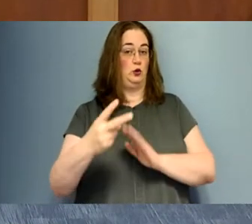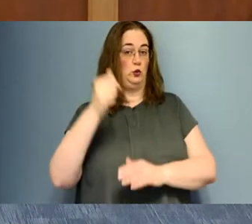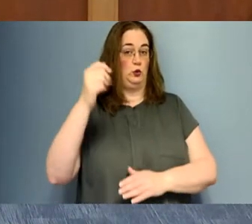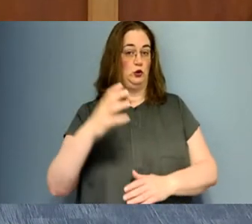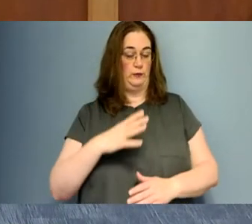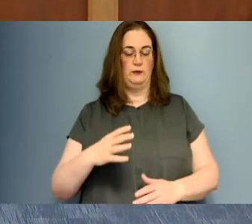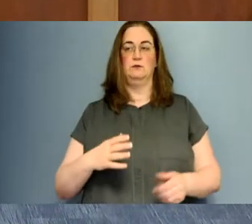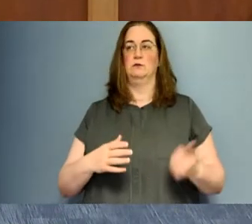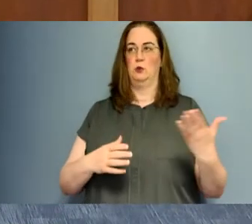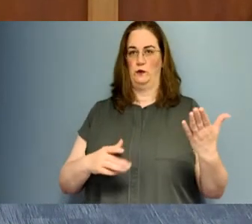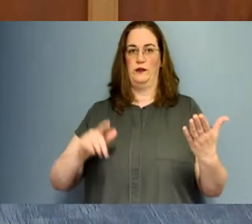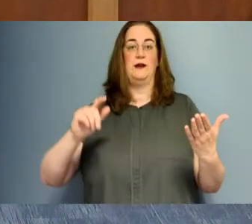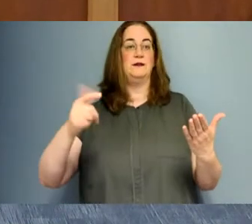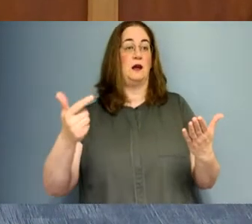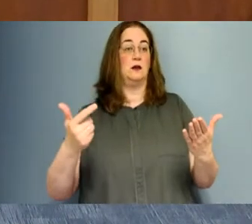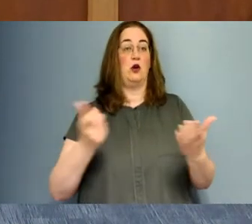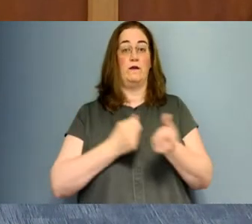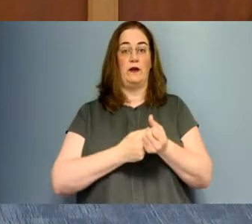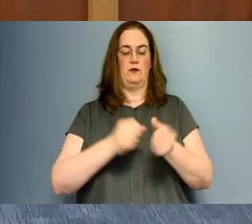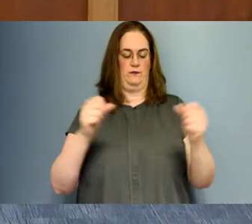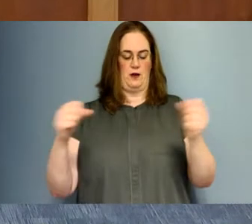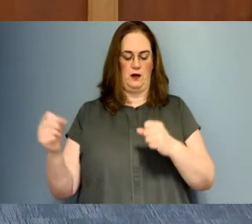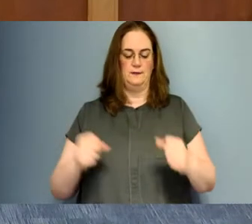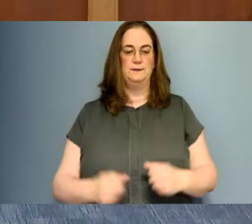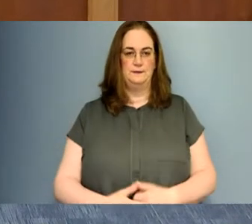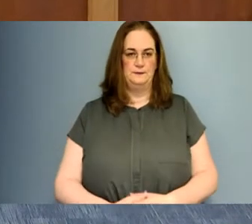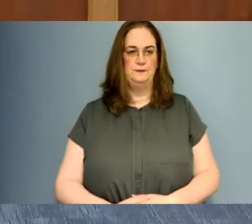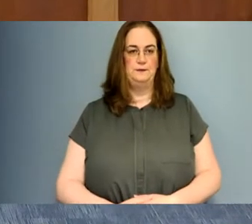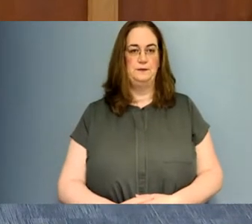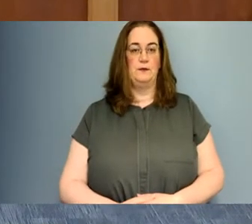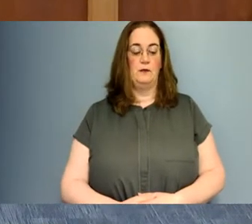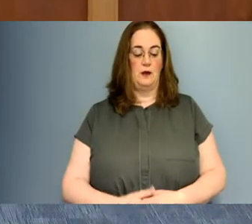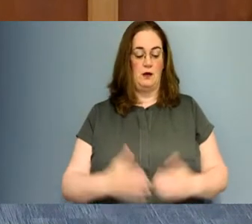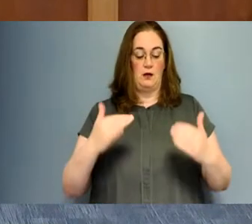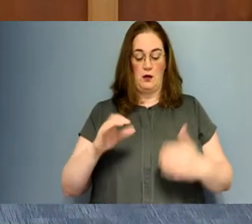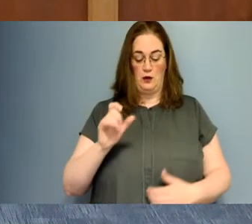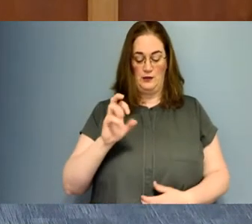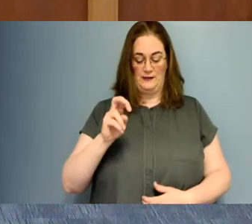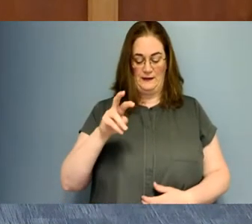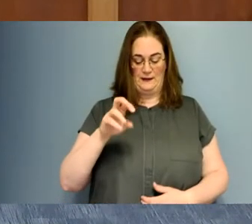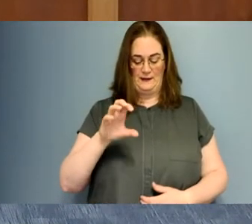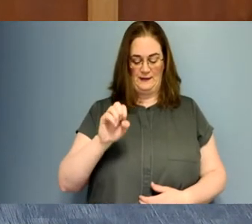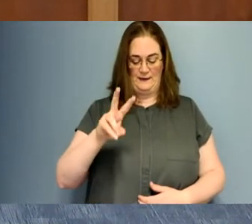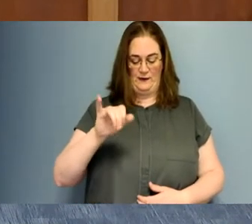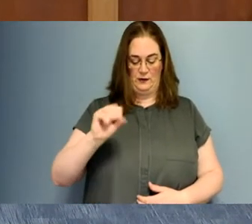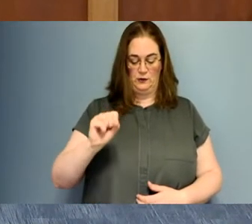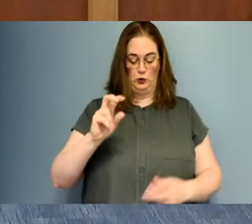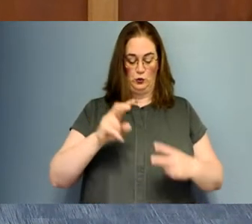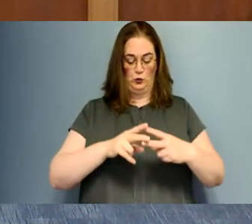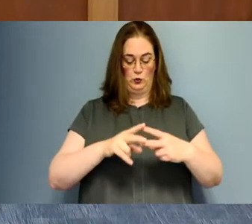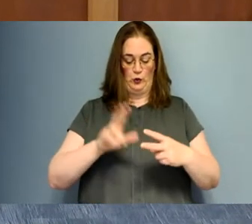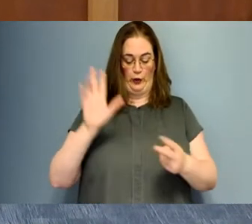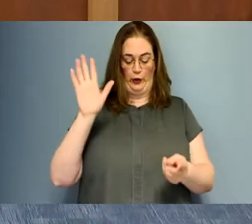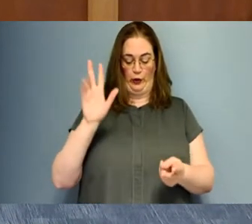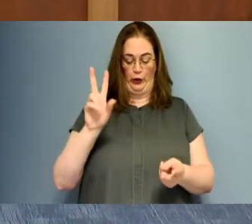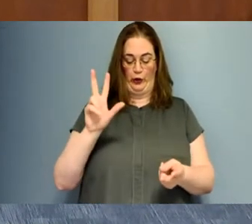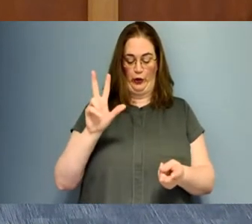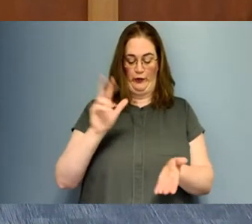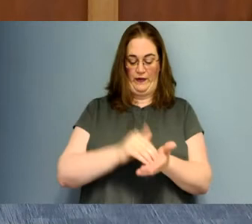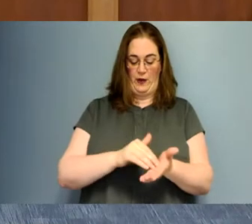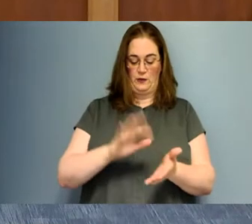moved. Second. All in favor? Aye. Aye. Okay, other civics, we have 2 contributions, $3,000 to Foundations at the